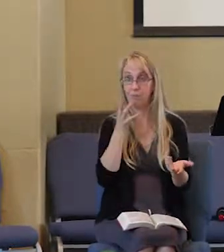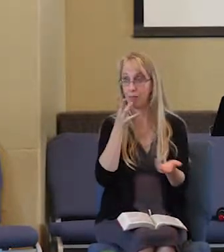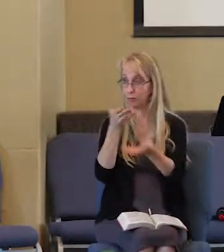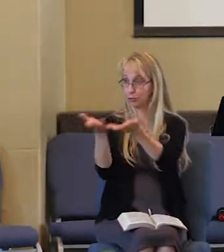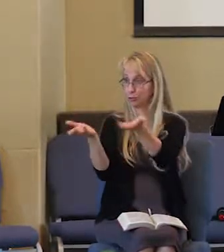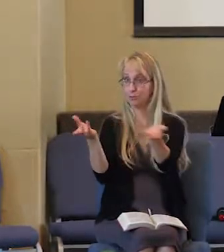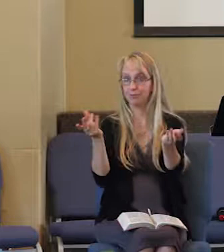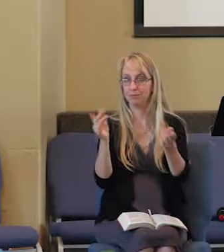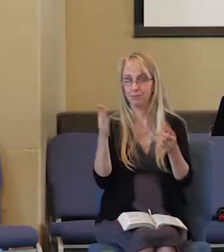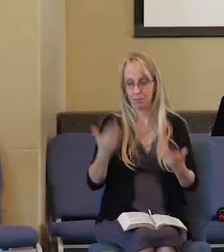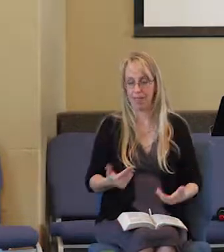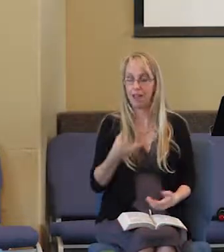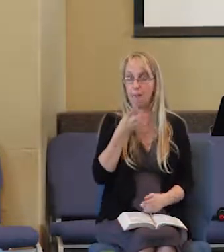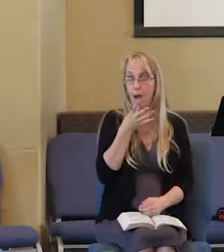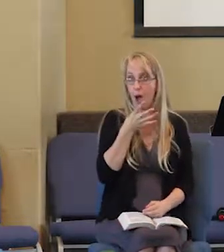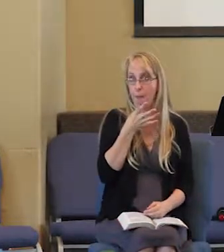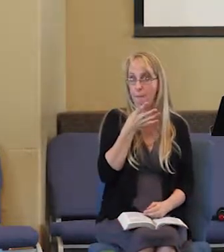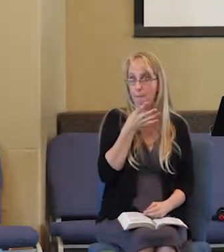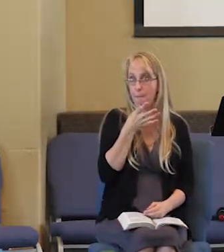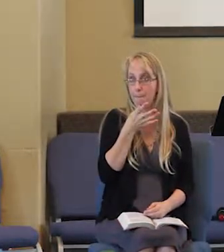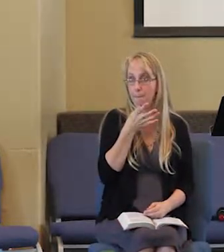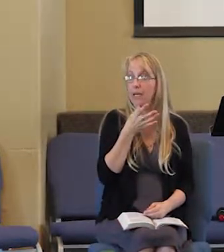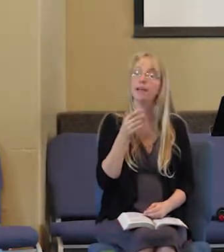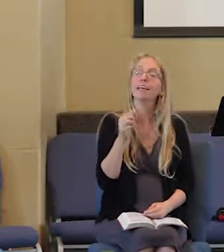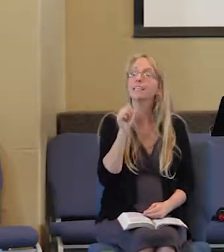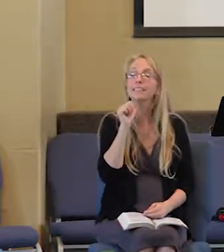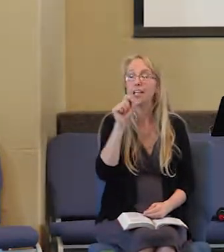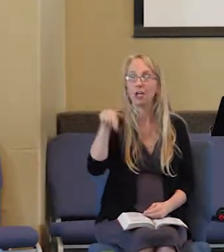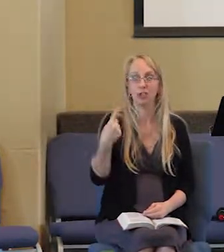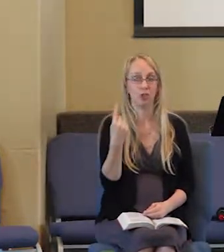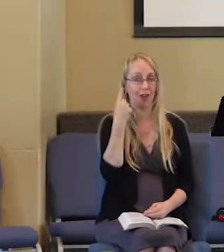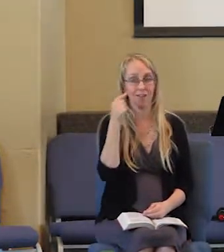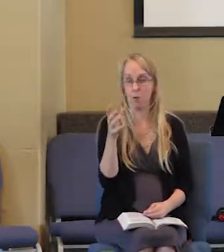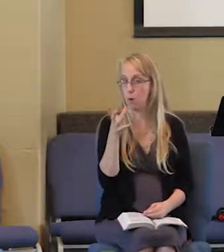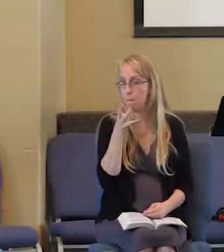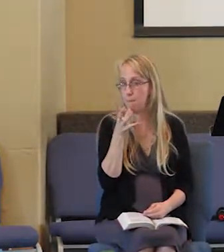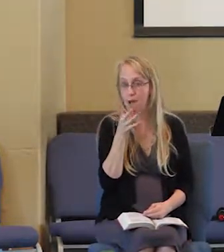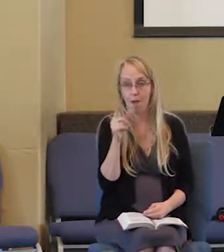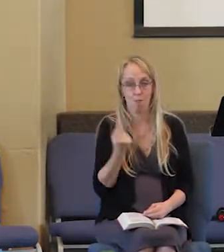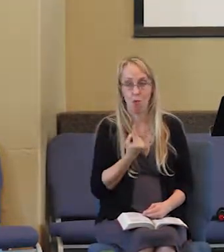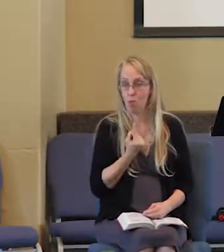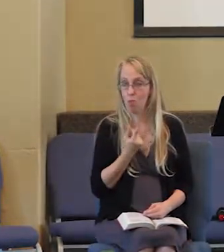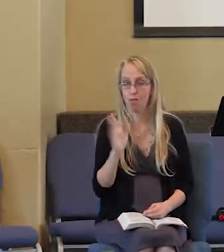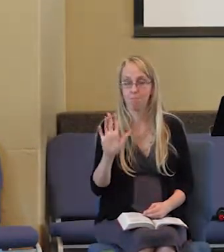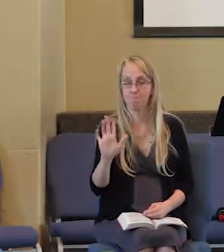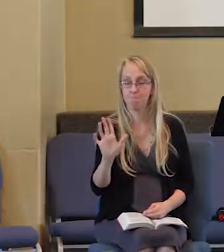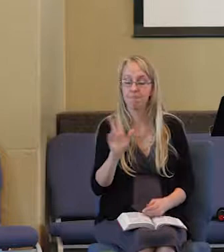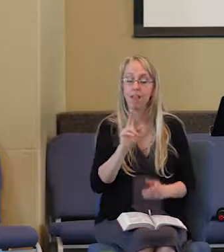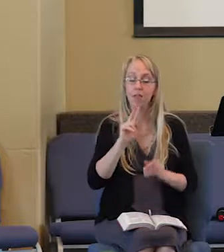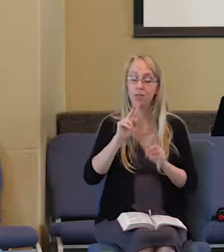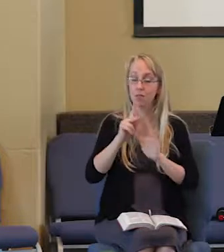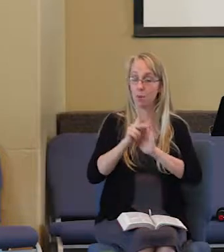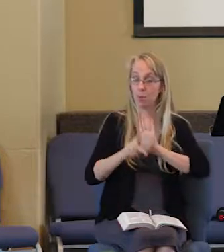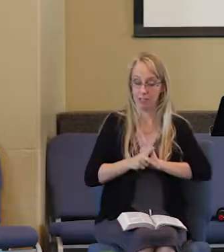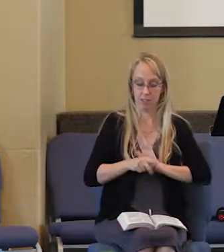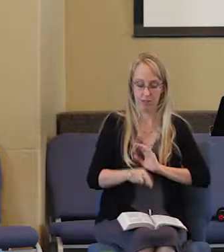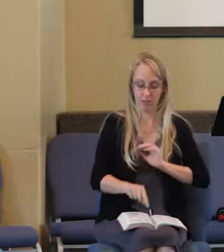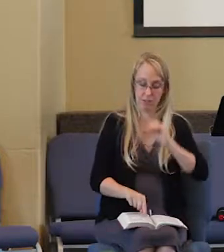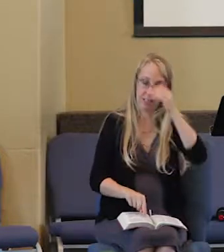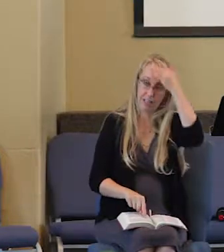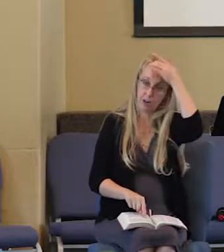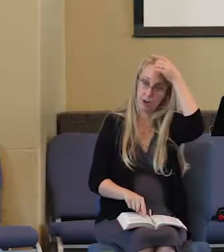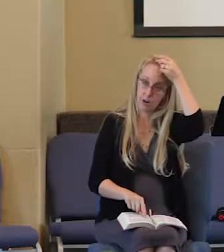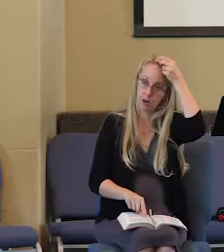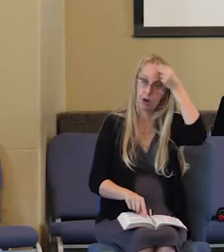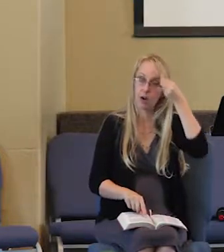mom. But you have to understand that it's not just for moms. The principles in 1 Samuel